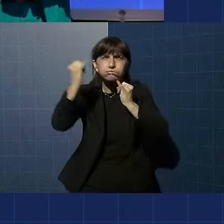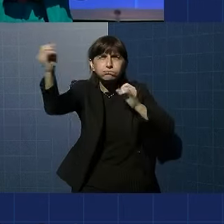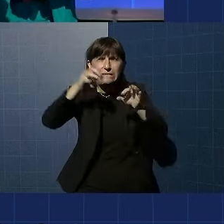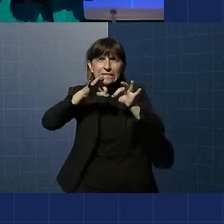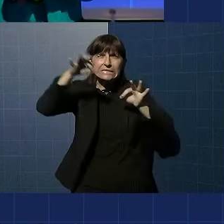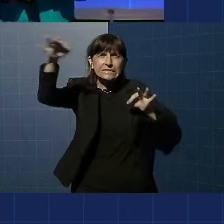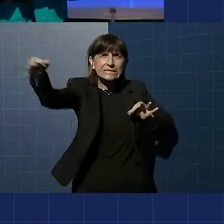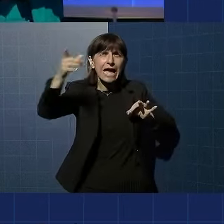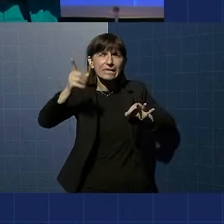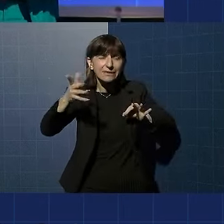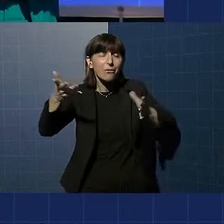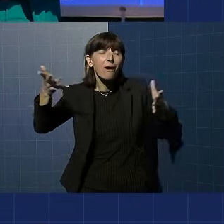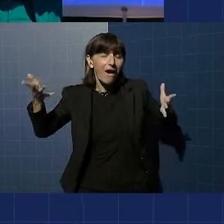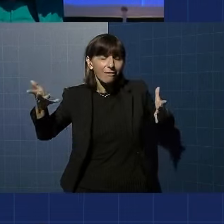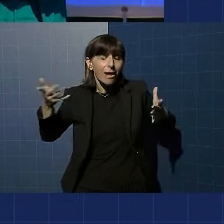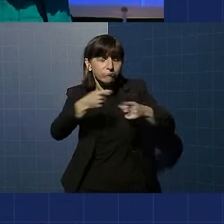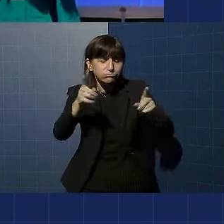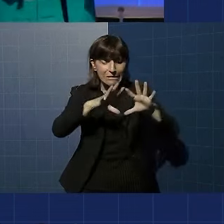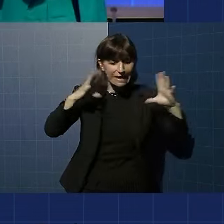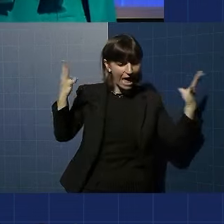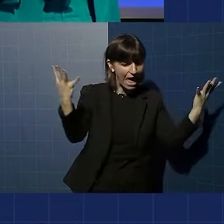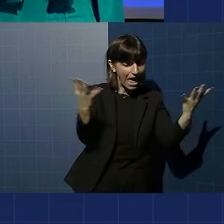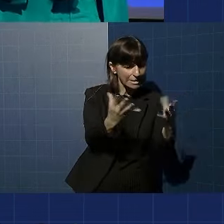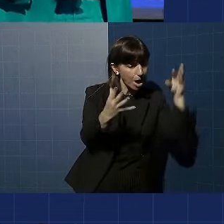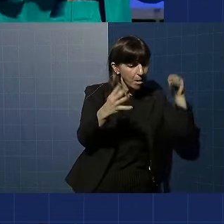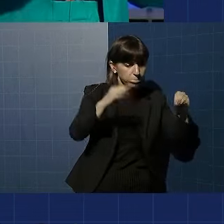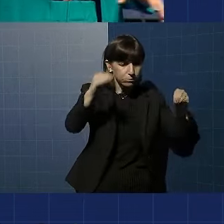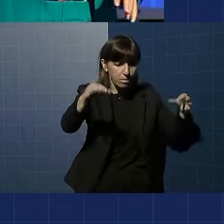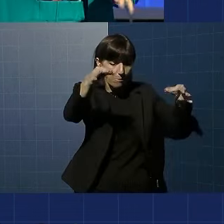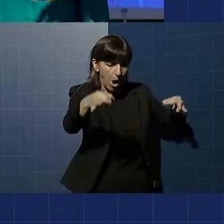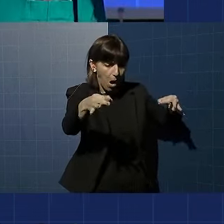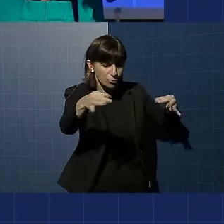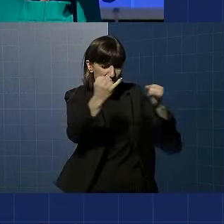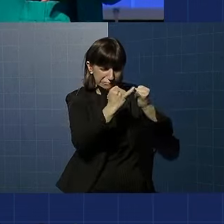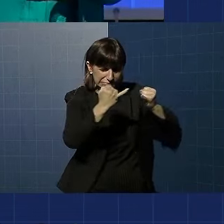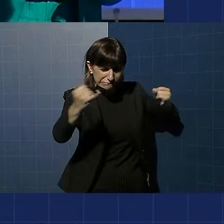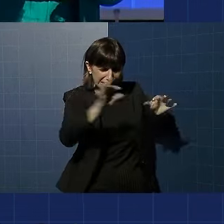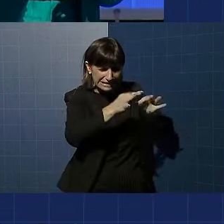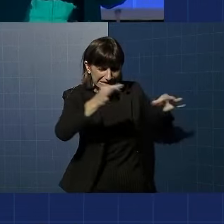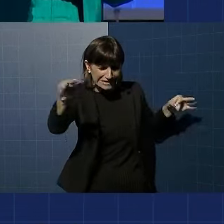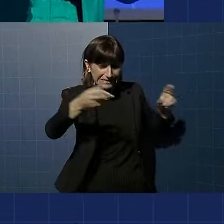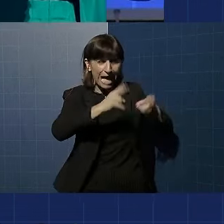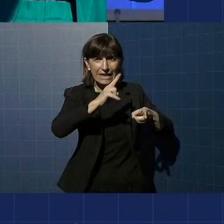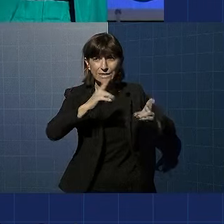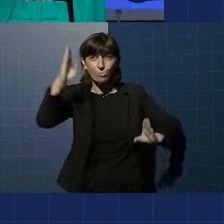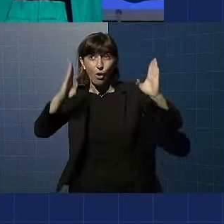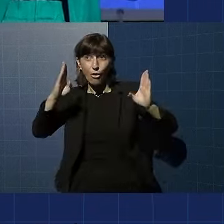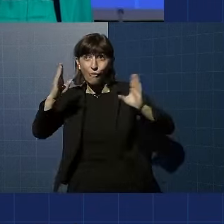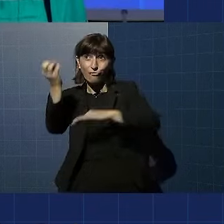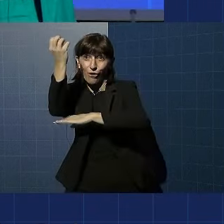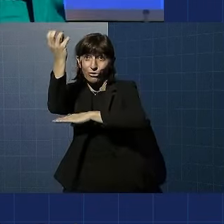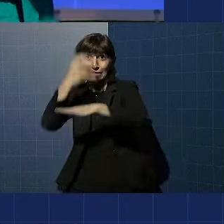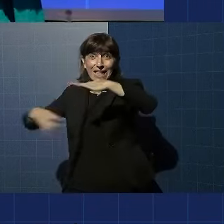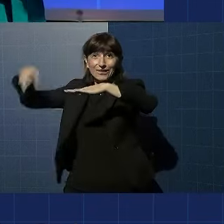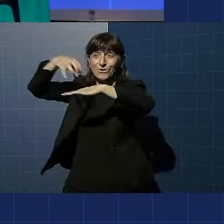say more difficult to access than the ISS. Now, when we go to the moon, and especially when we go to Mars, this is not the case.